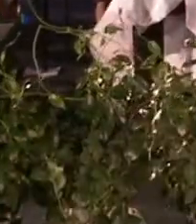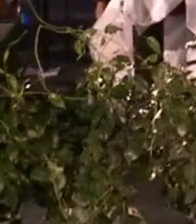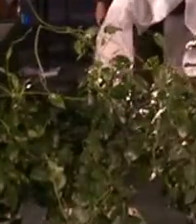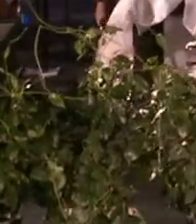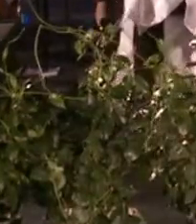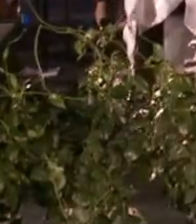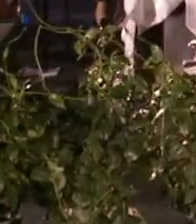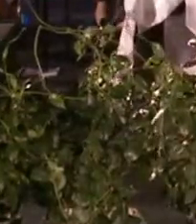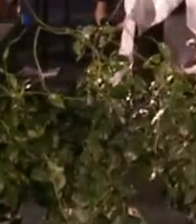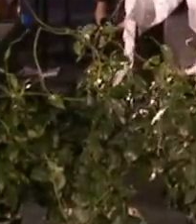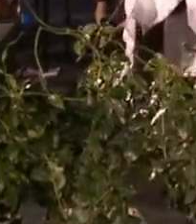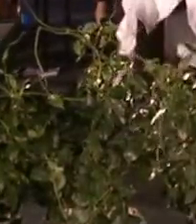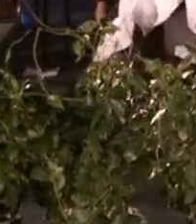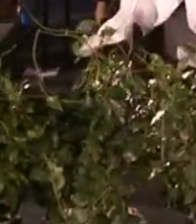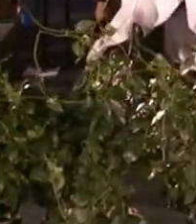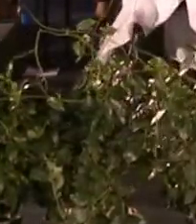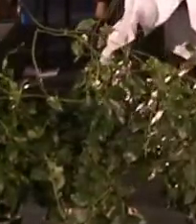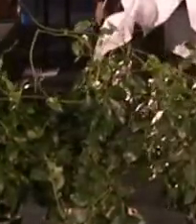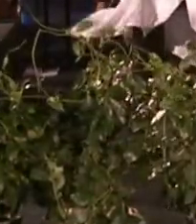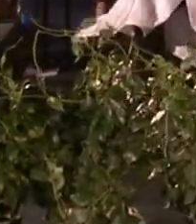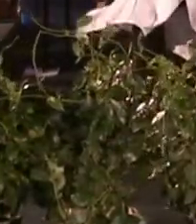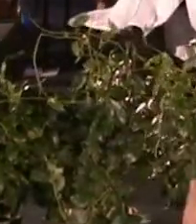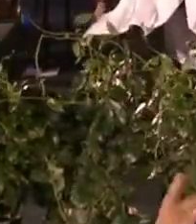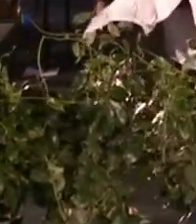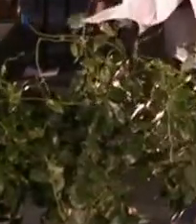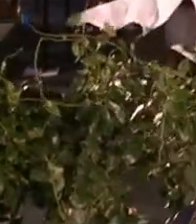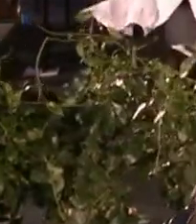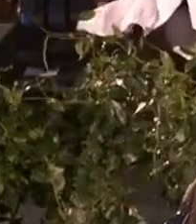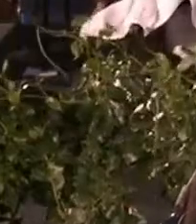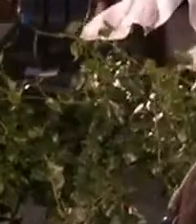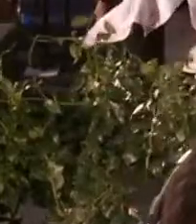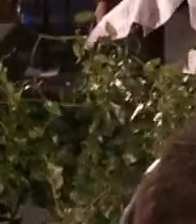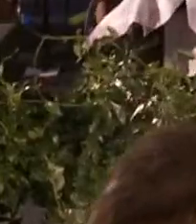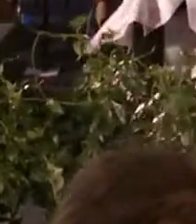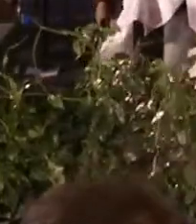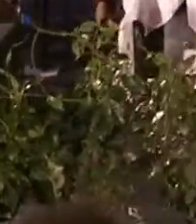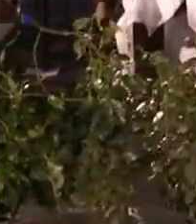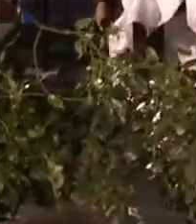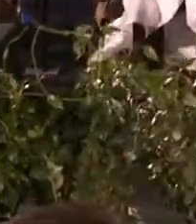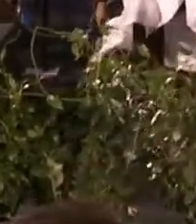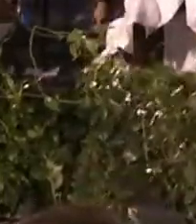Natalie N. Ramos will be attending San Antonio College.